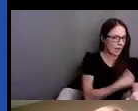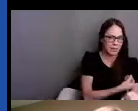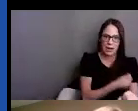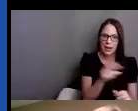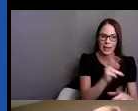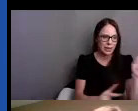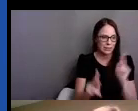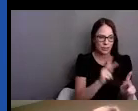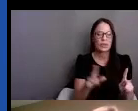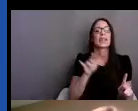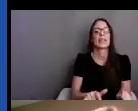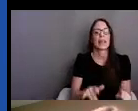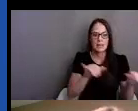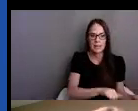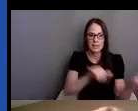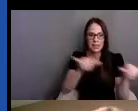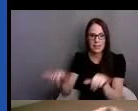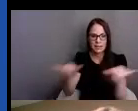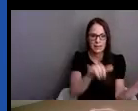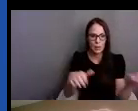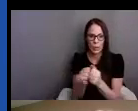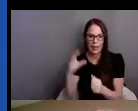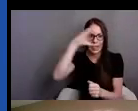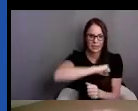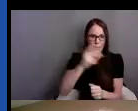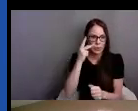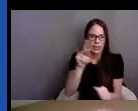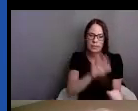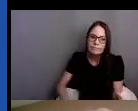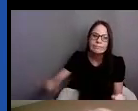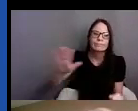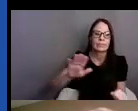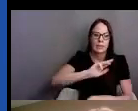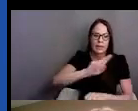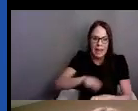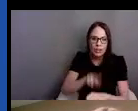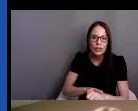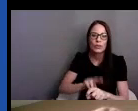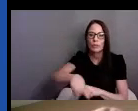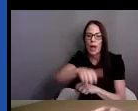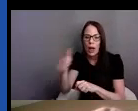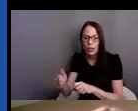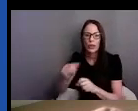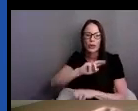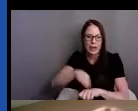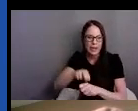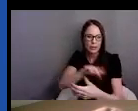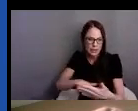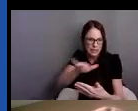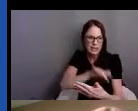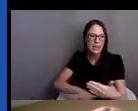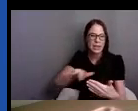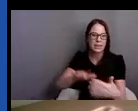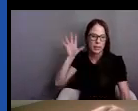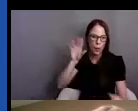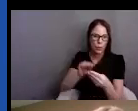very consistent with the estimates that we are seeing nationally from clinical trials and from other national studies as far as the overall vaccine